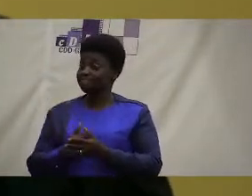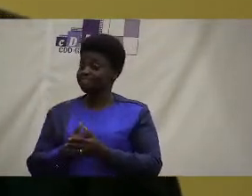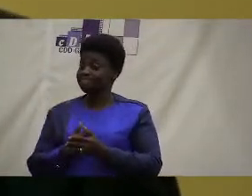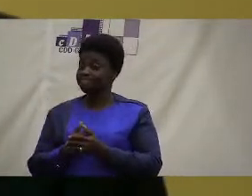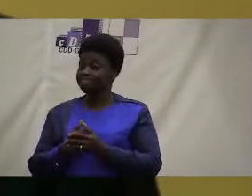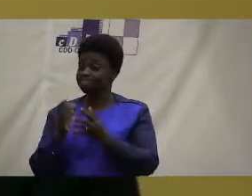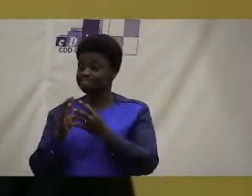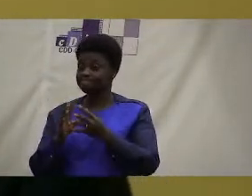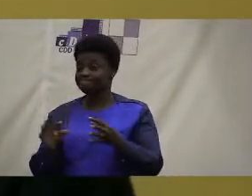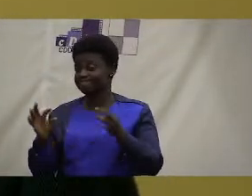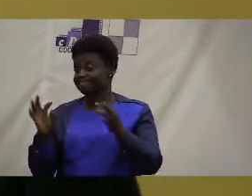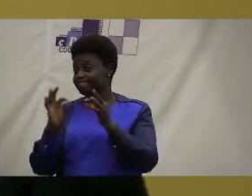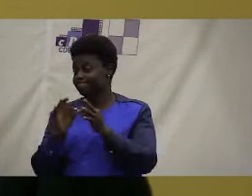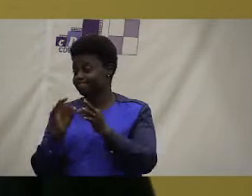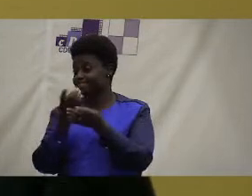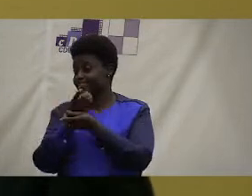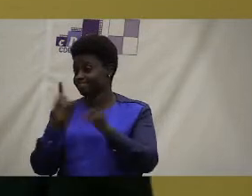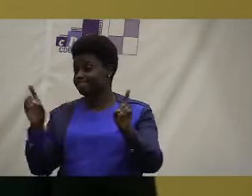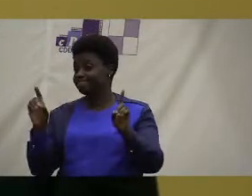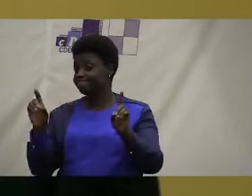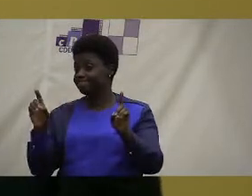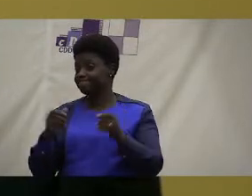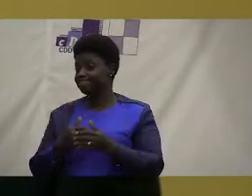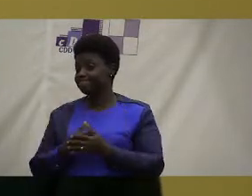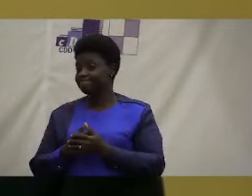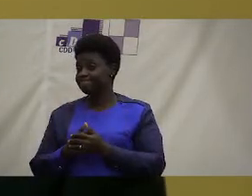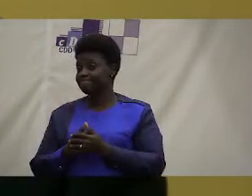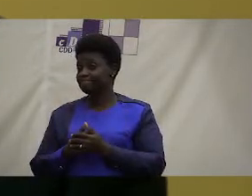in any democratic